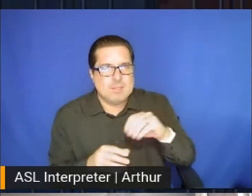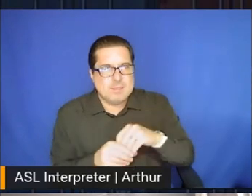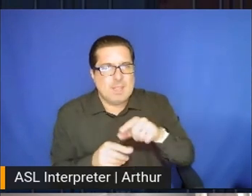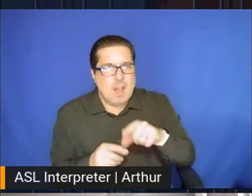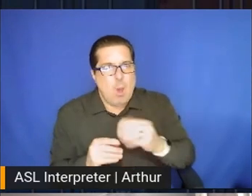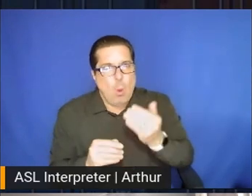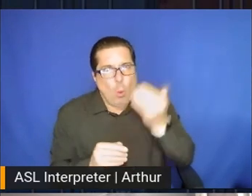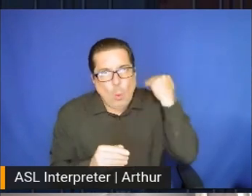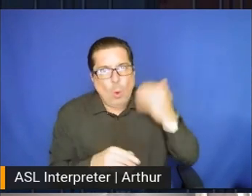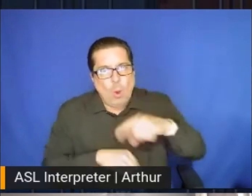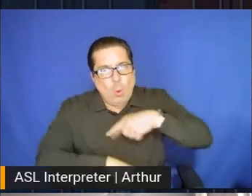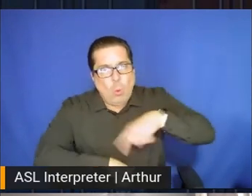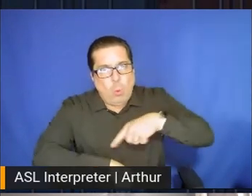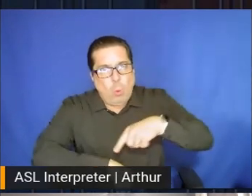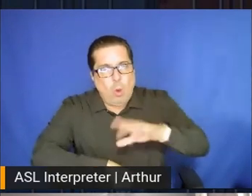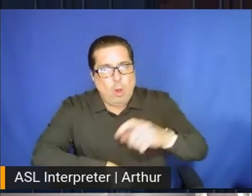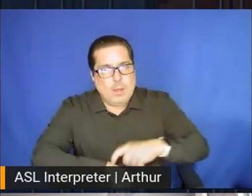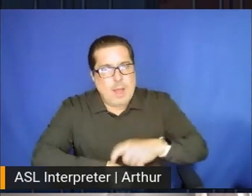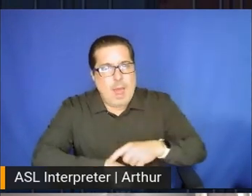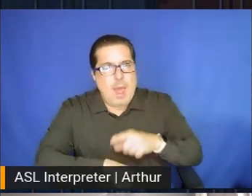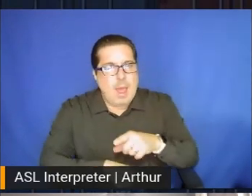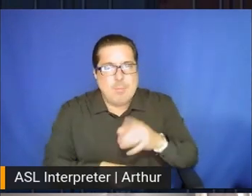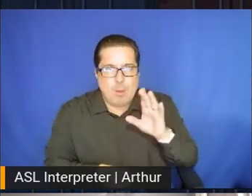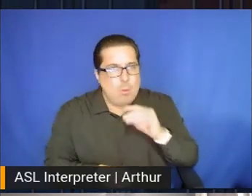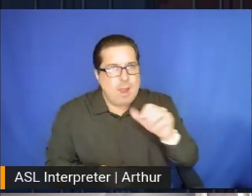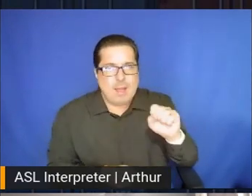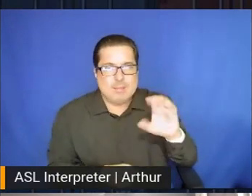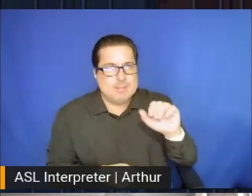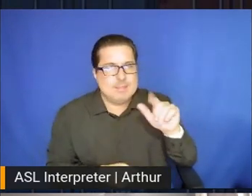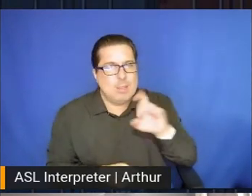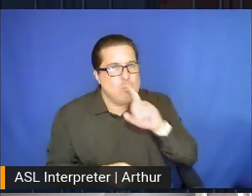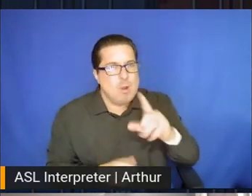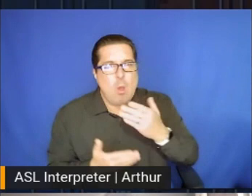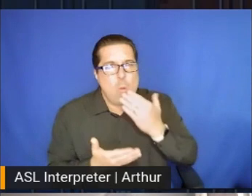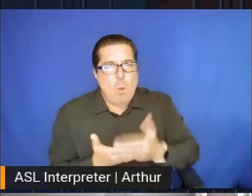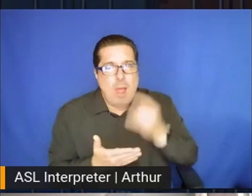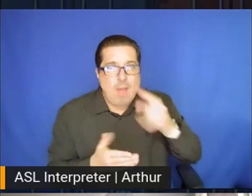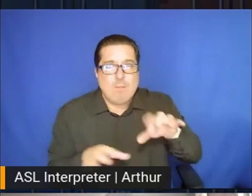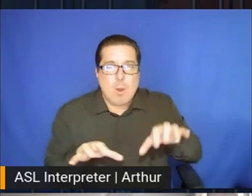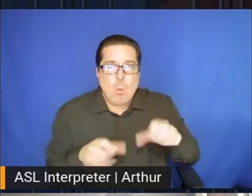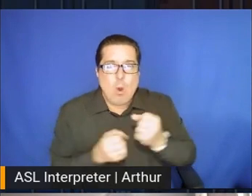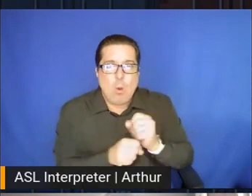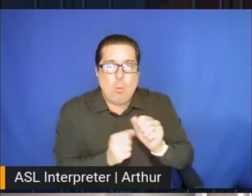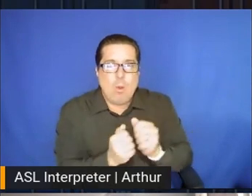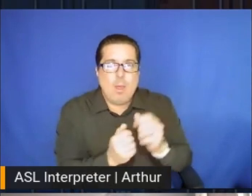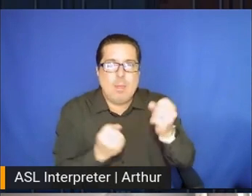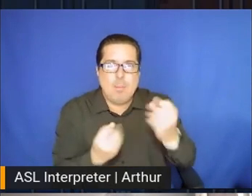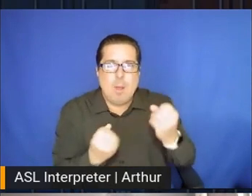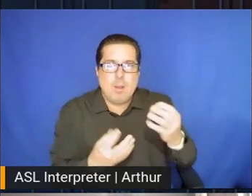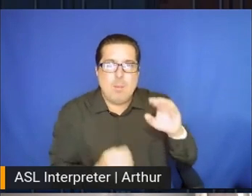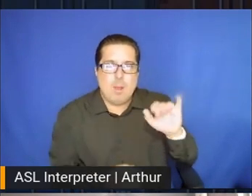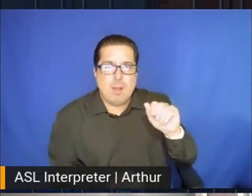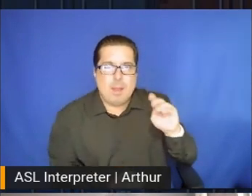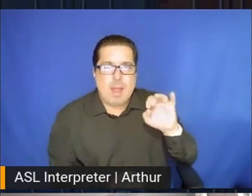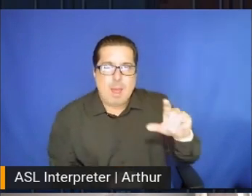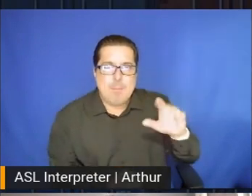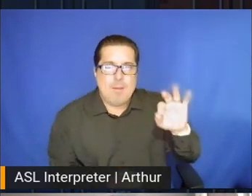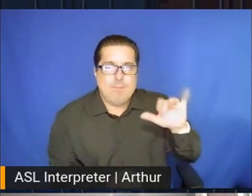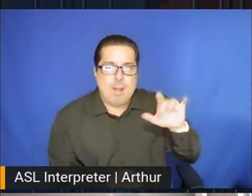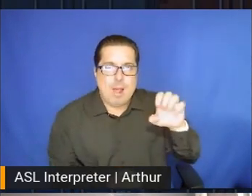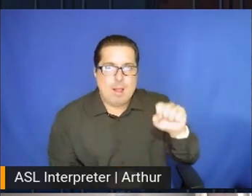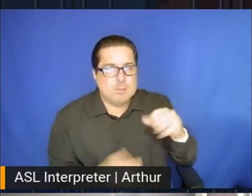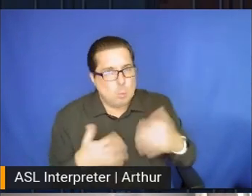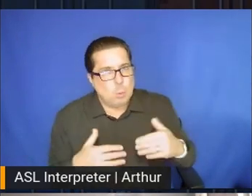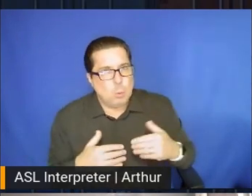consuming, but also it doesn't scale really well if you're working with multiple YAML files. So I think in terms